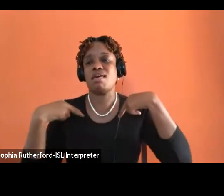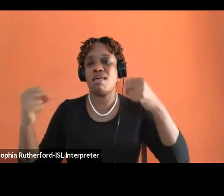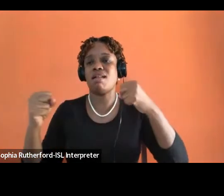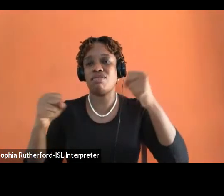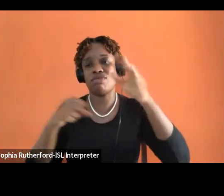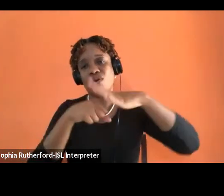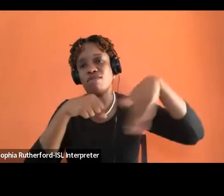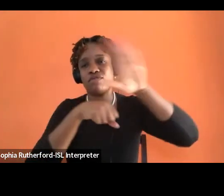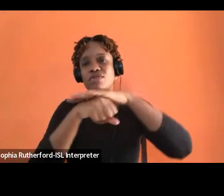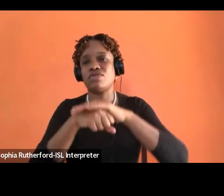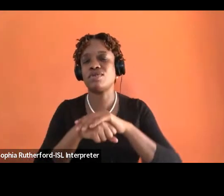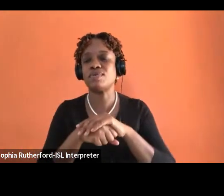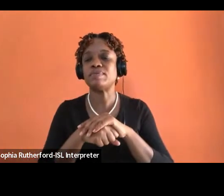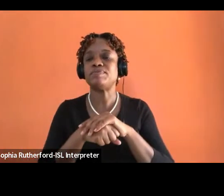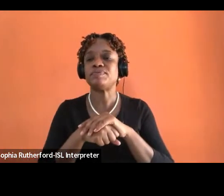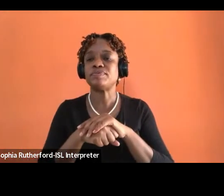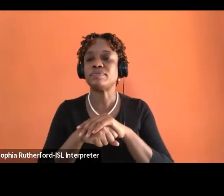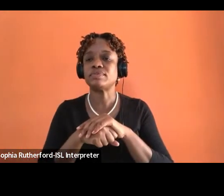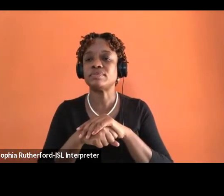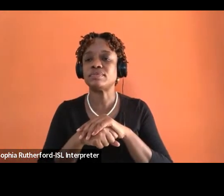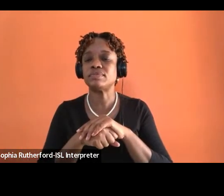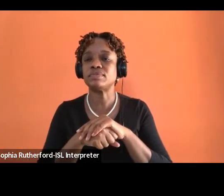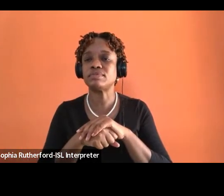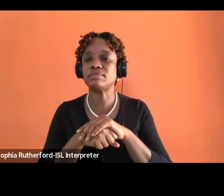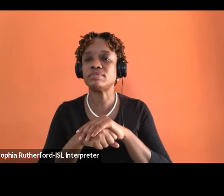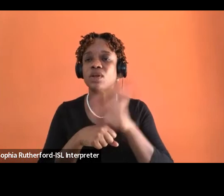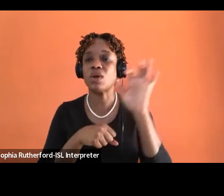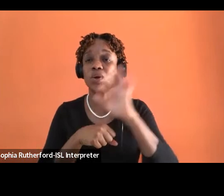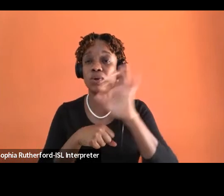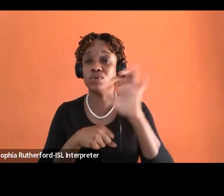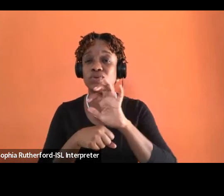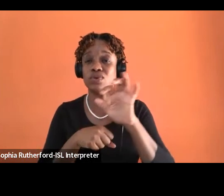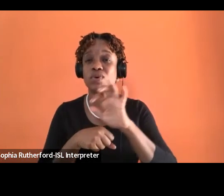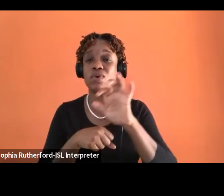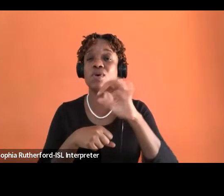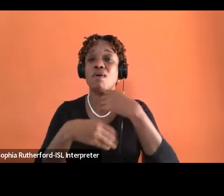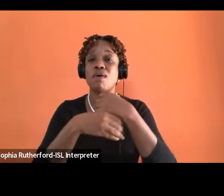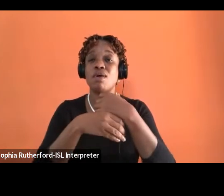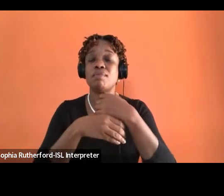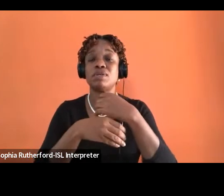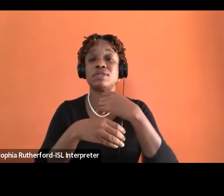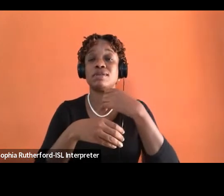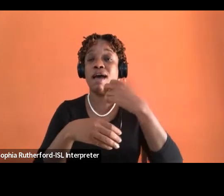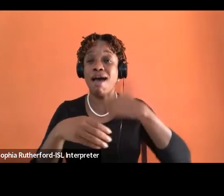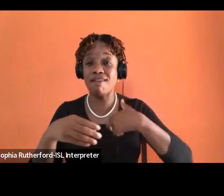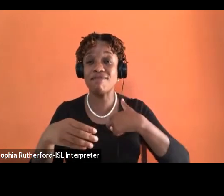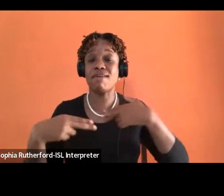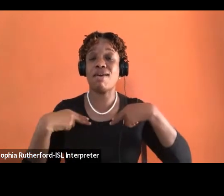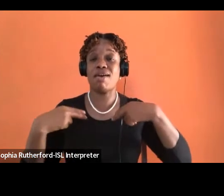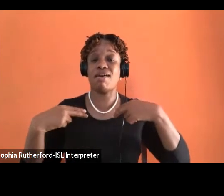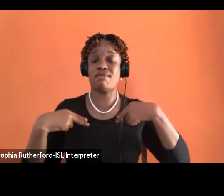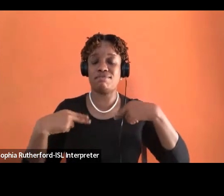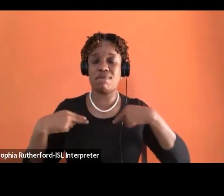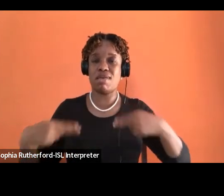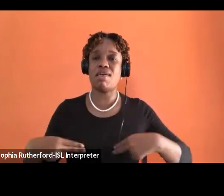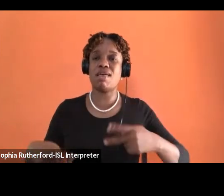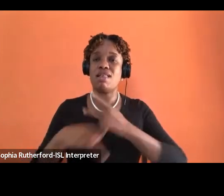and make provisions so no one is left behind. Thank you very much.